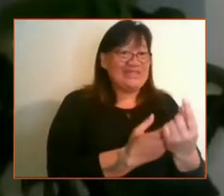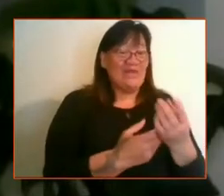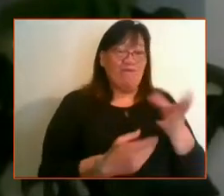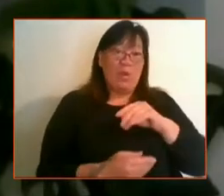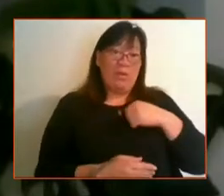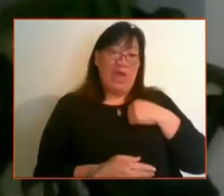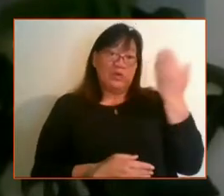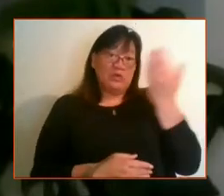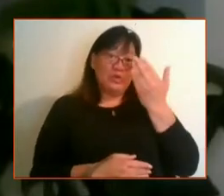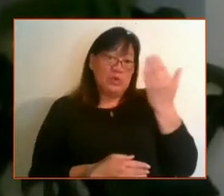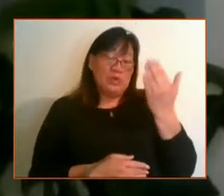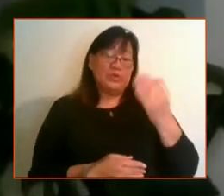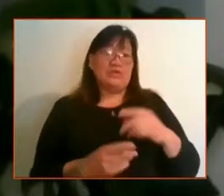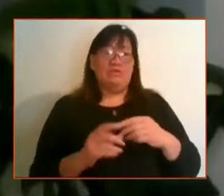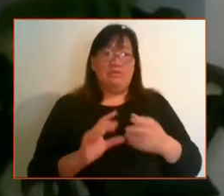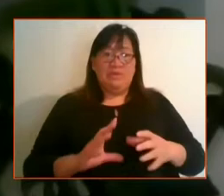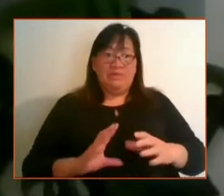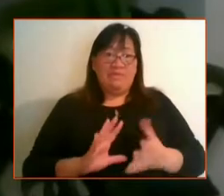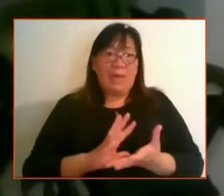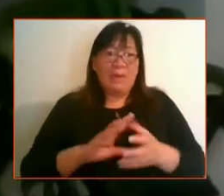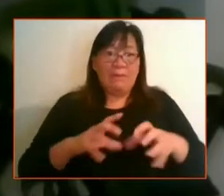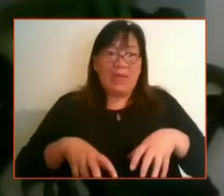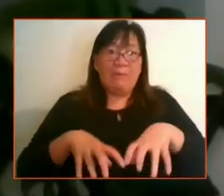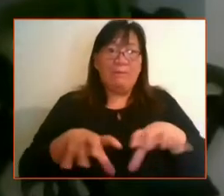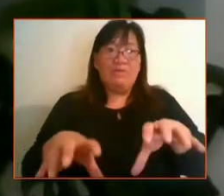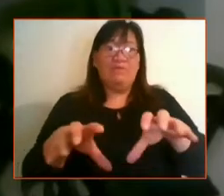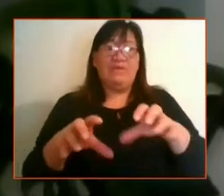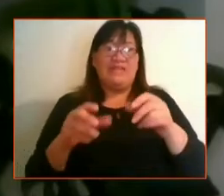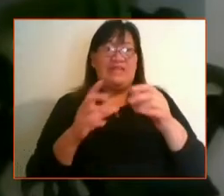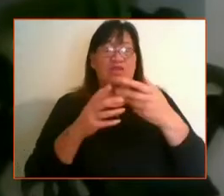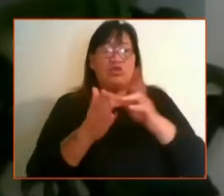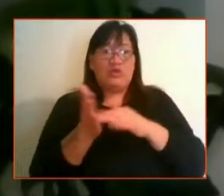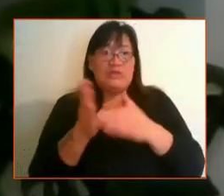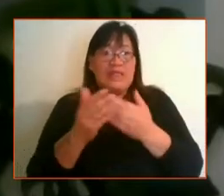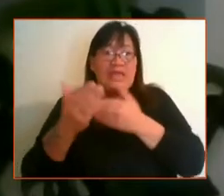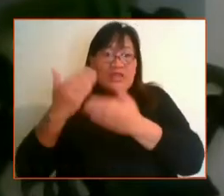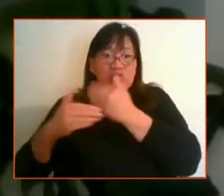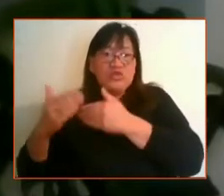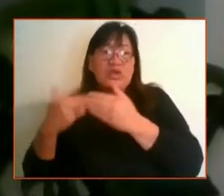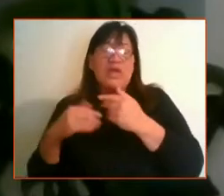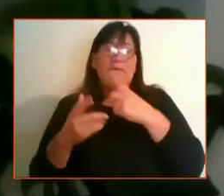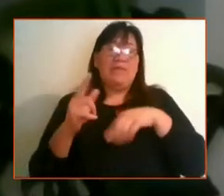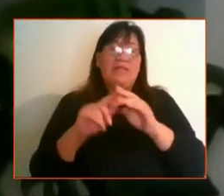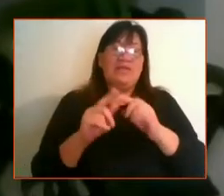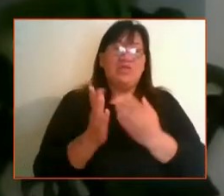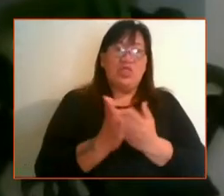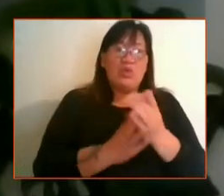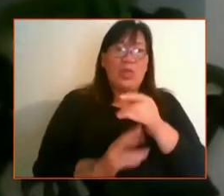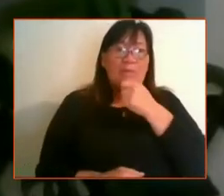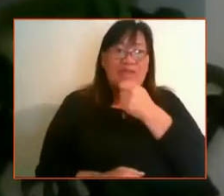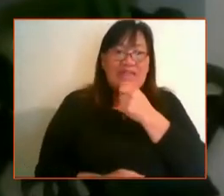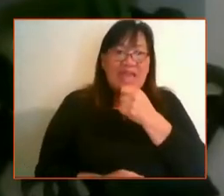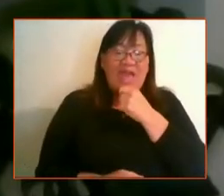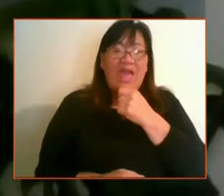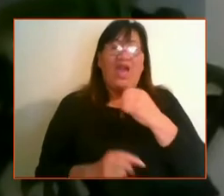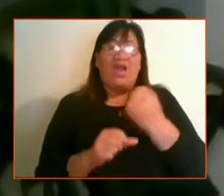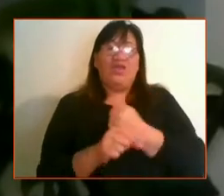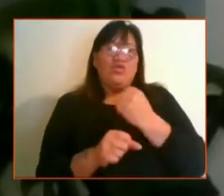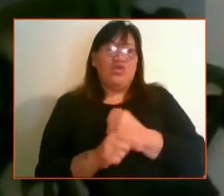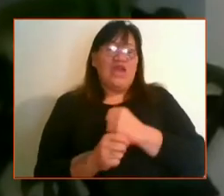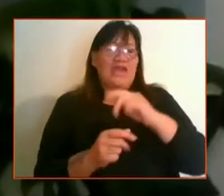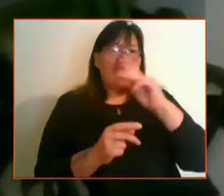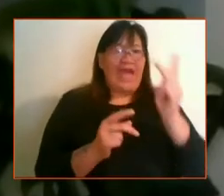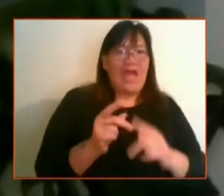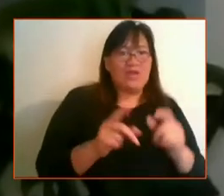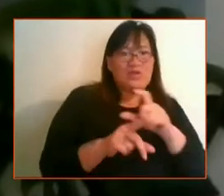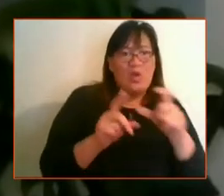through the implementation of things like New Zealand history, but also through the media that we produce, the arts and culture that we produce, through the